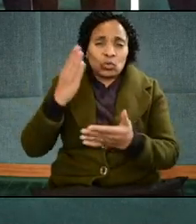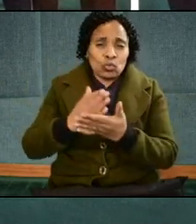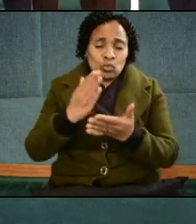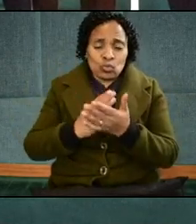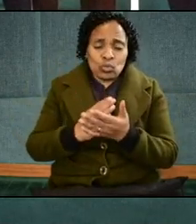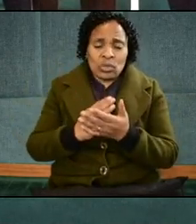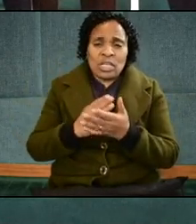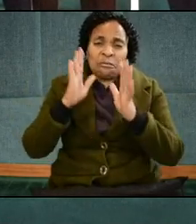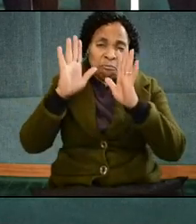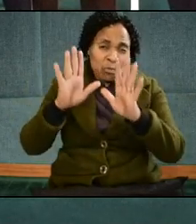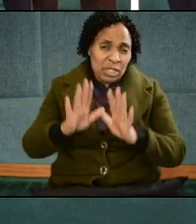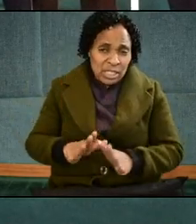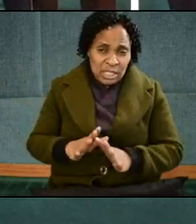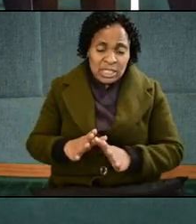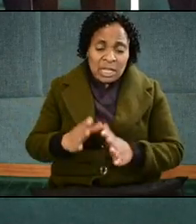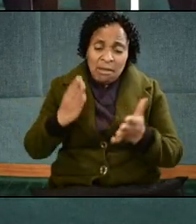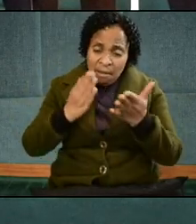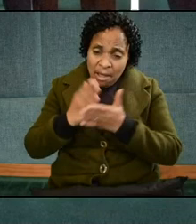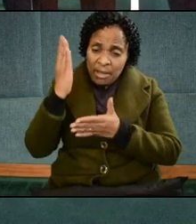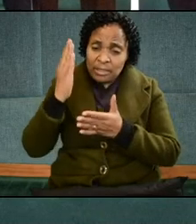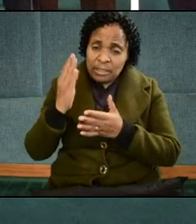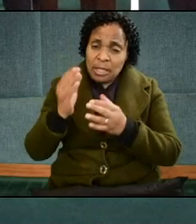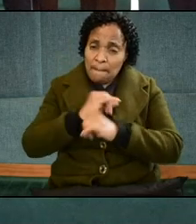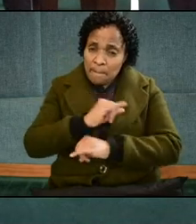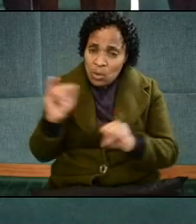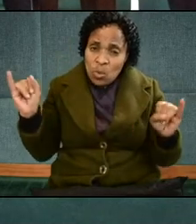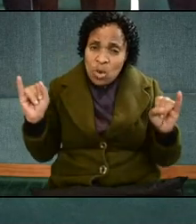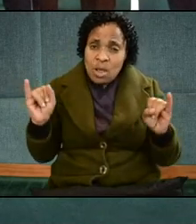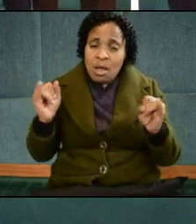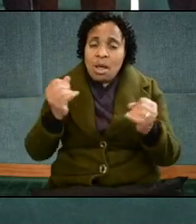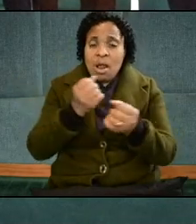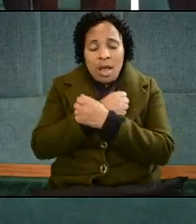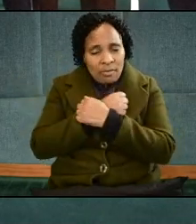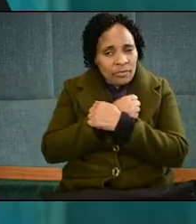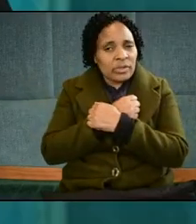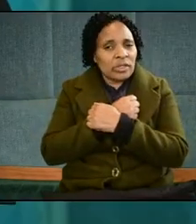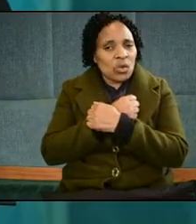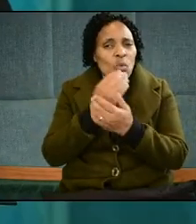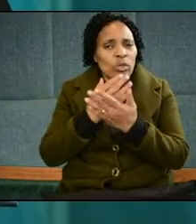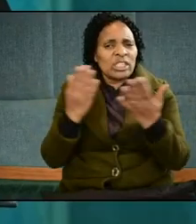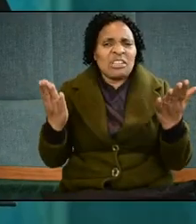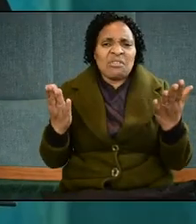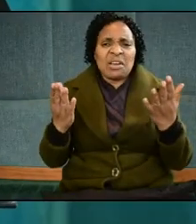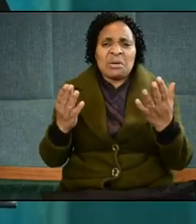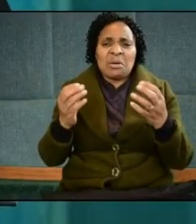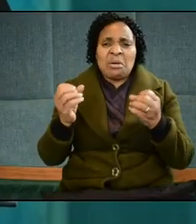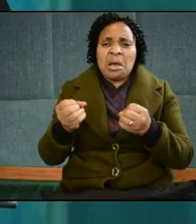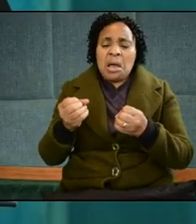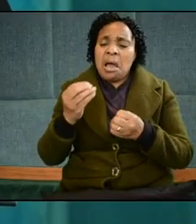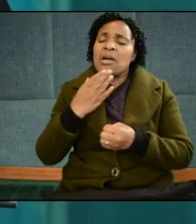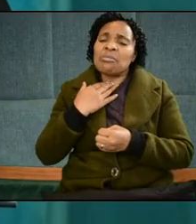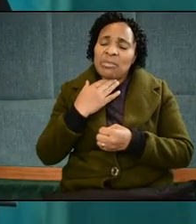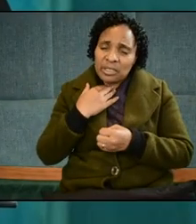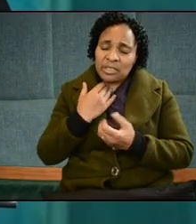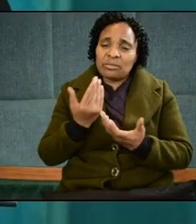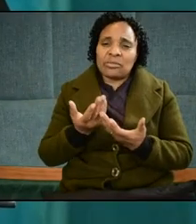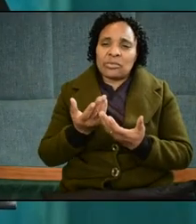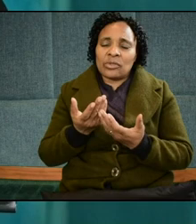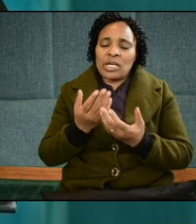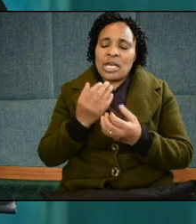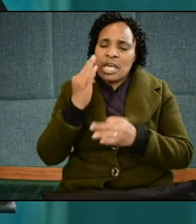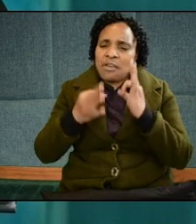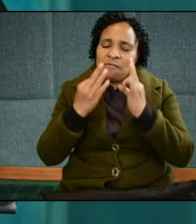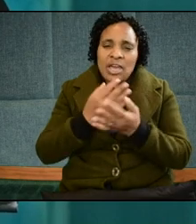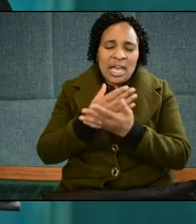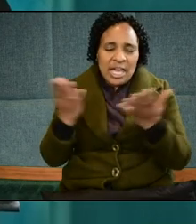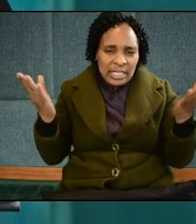noble, whatever is right, whatever is pure, whatever is lovely, whatever is admirable, if anything